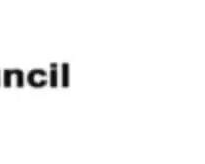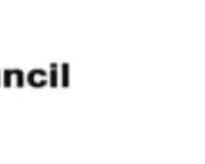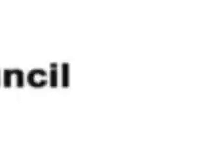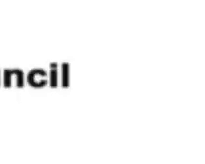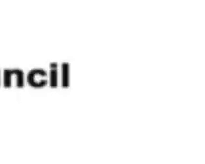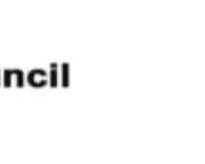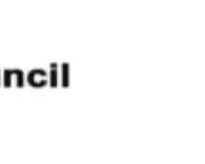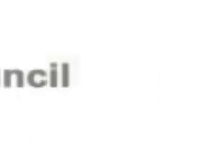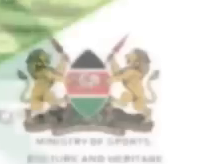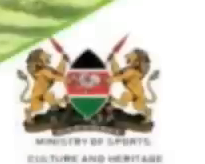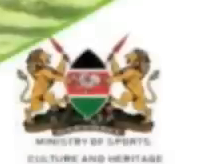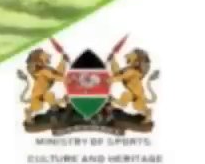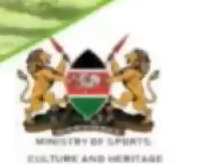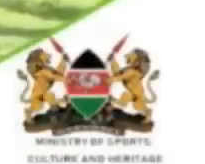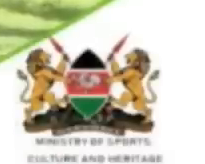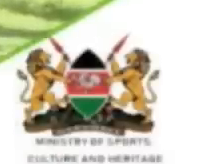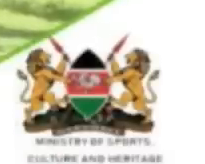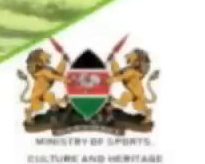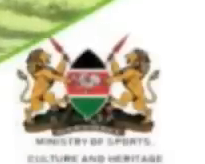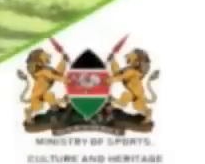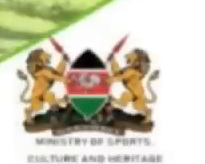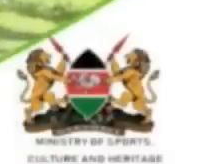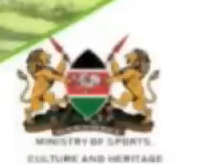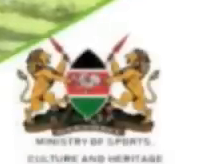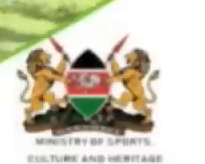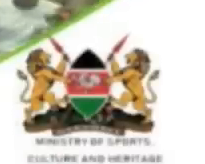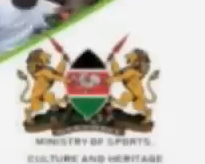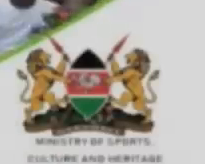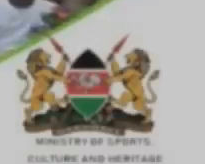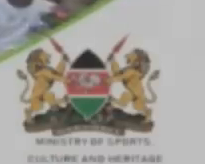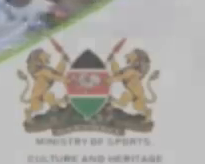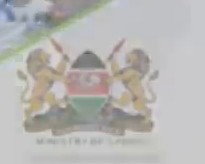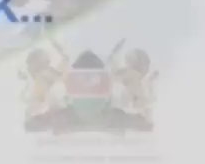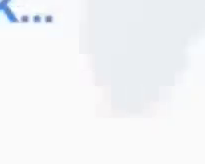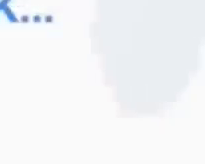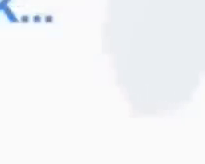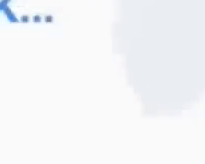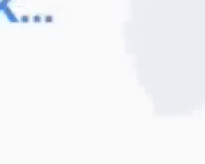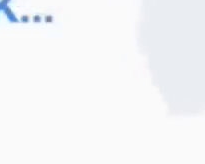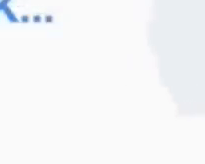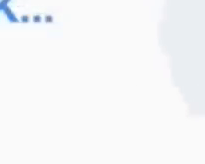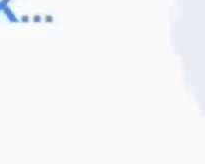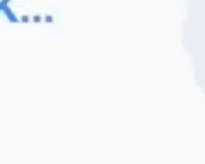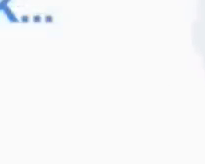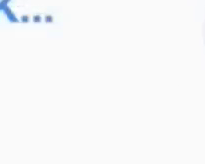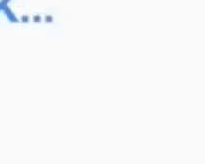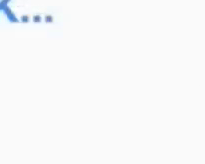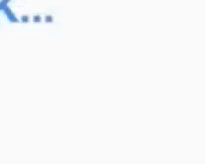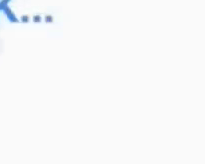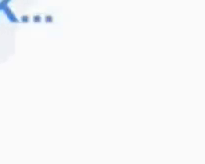The Kenya Academy of Sports Council, through the chairperson, Dr. Paul Terry.